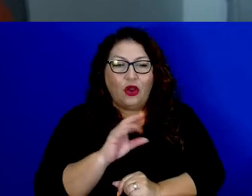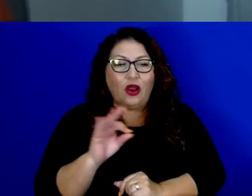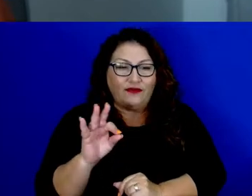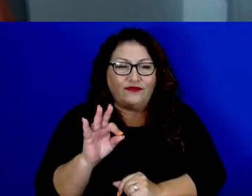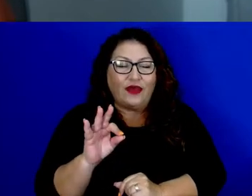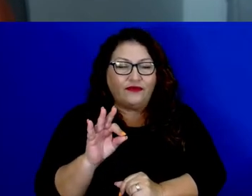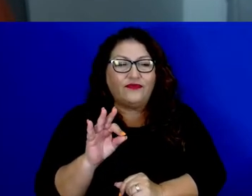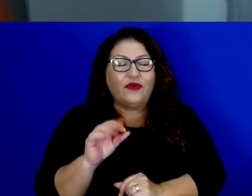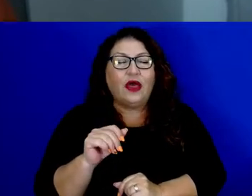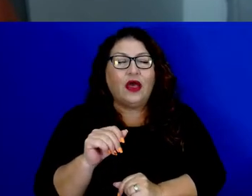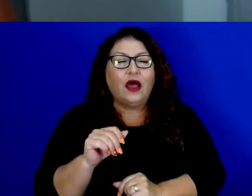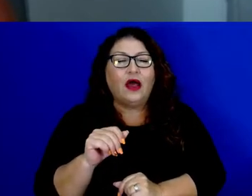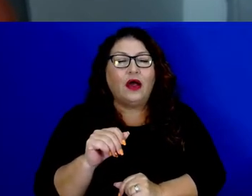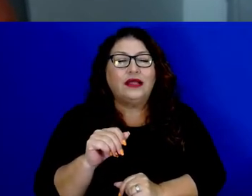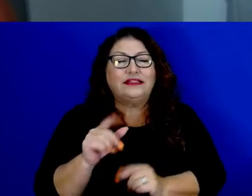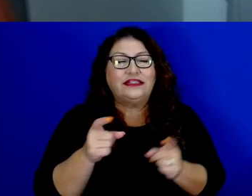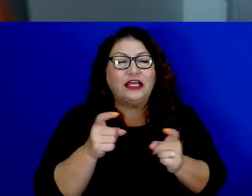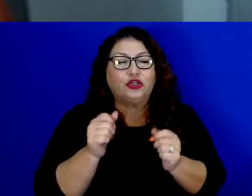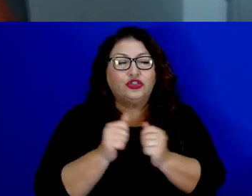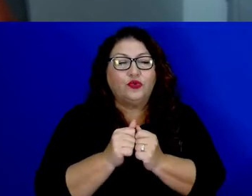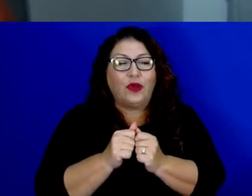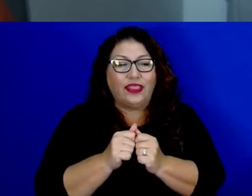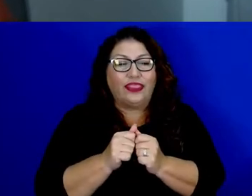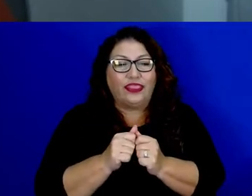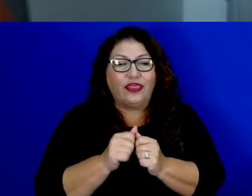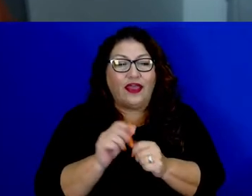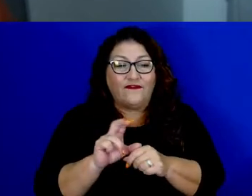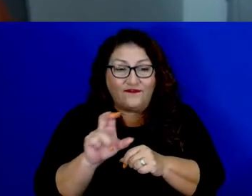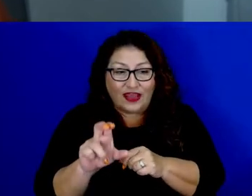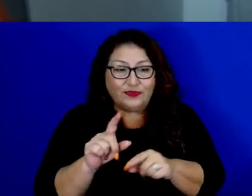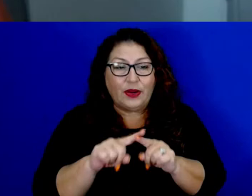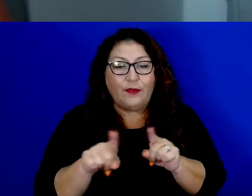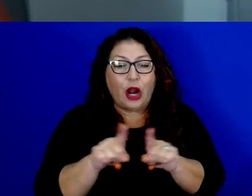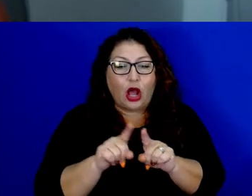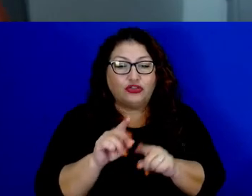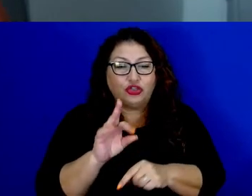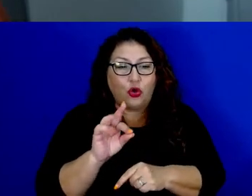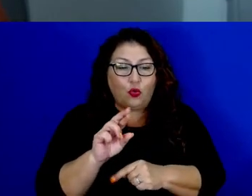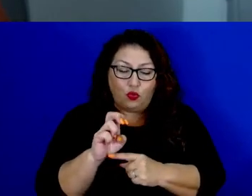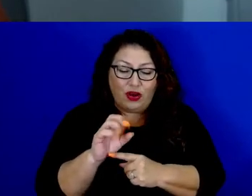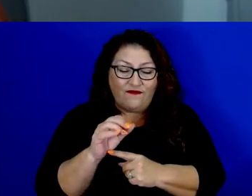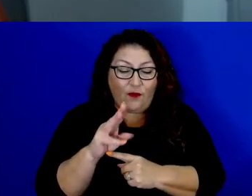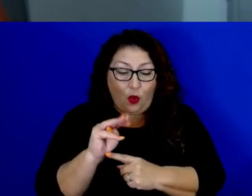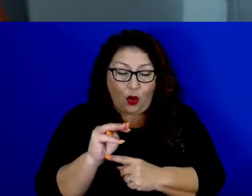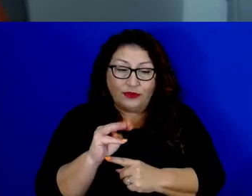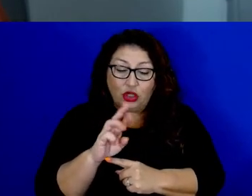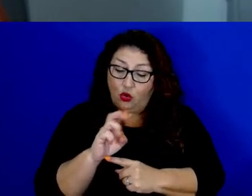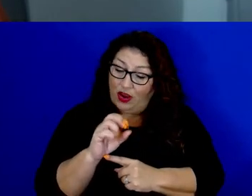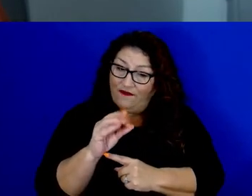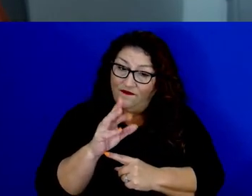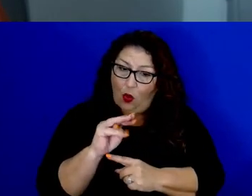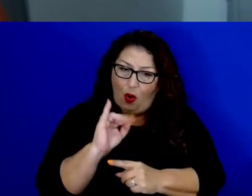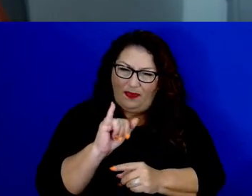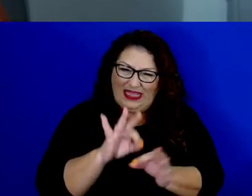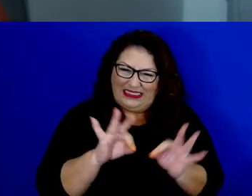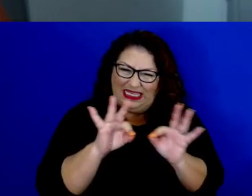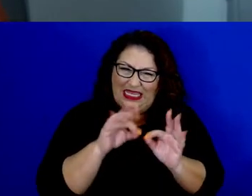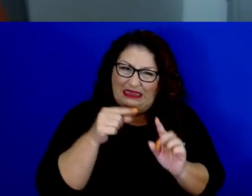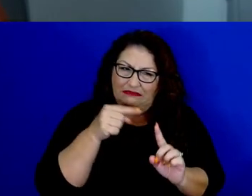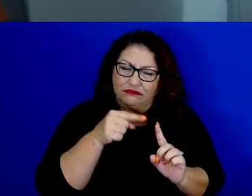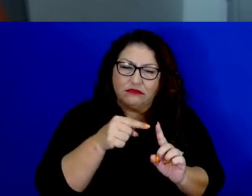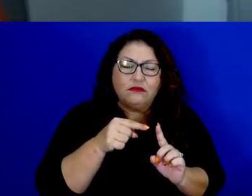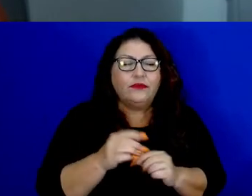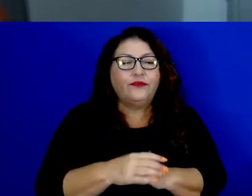deals with investments, but also with reforms. And reforms are key. And here it's clear